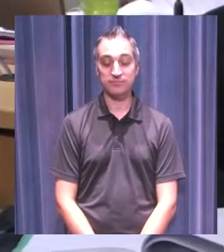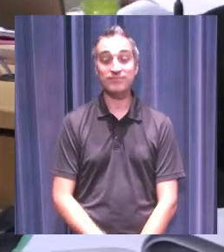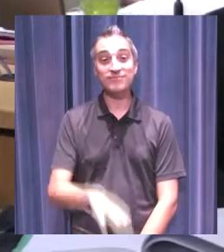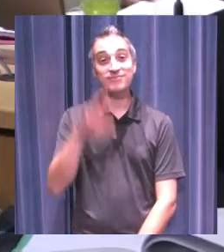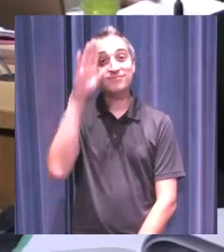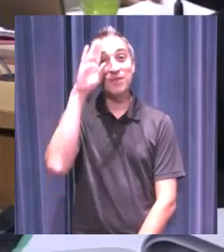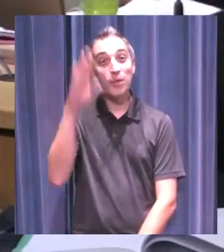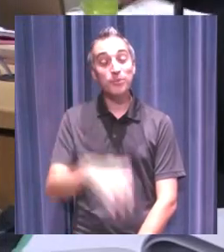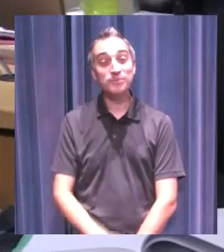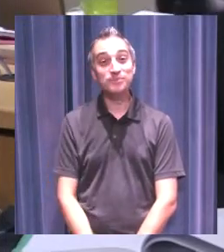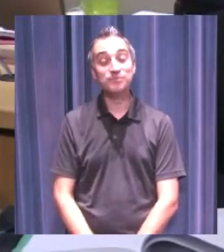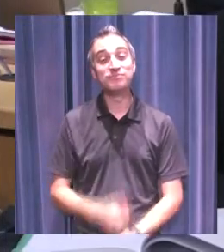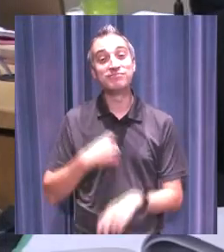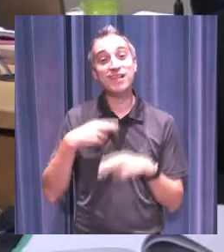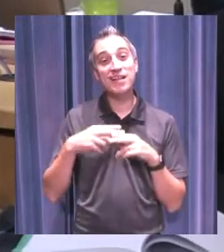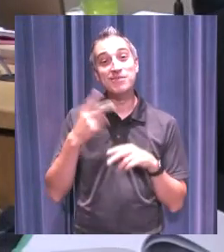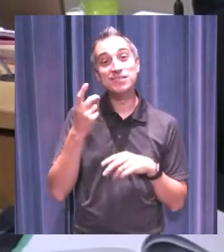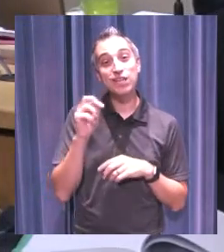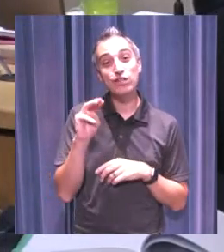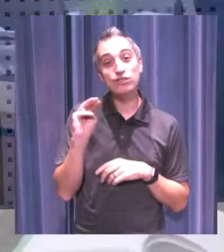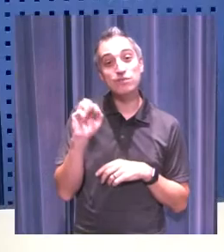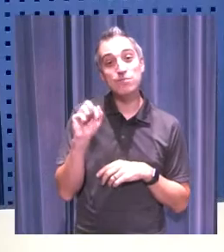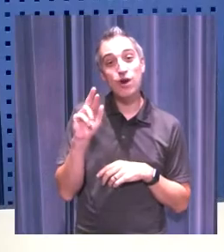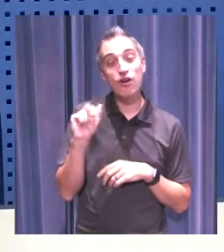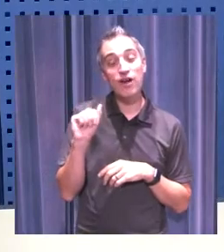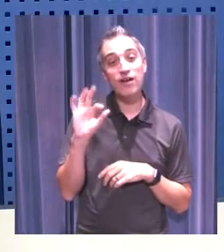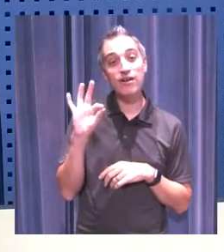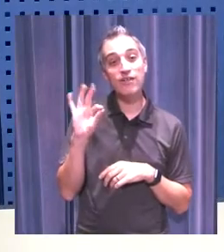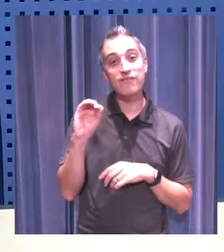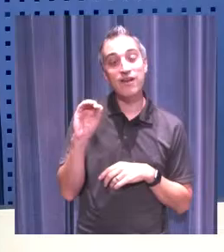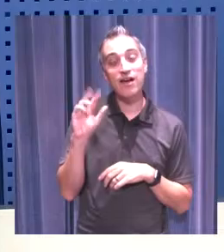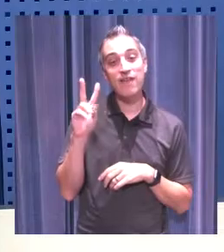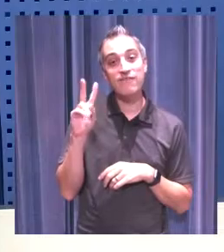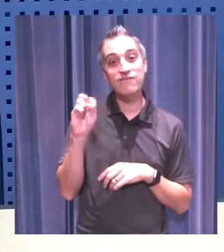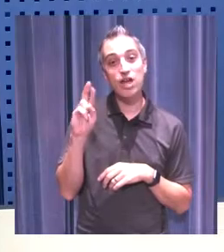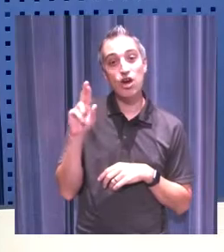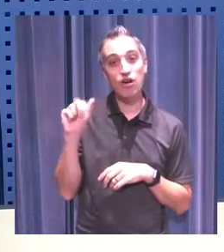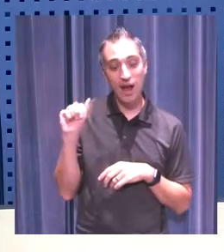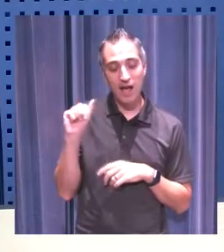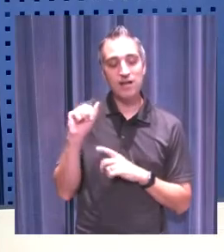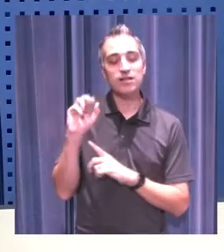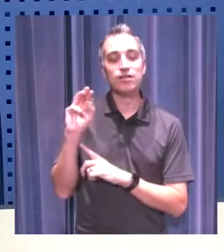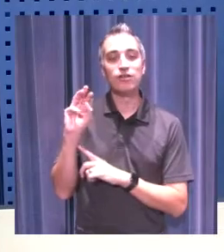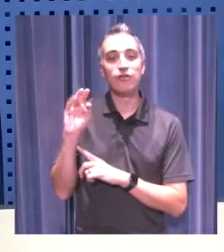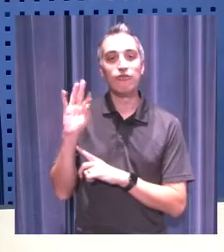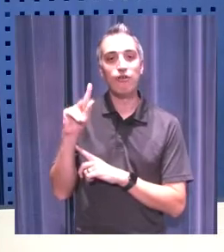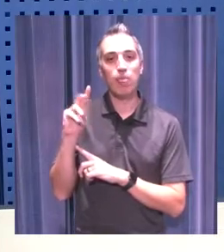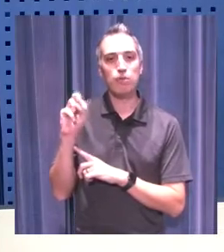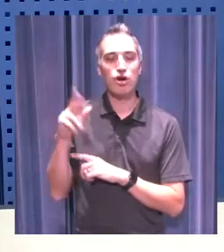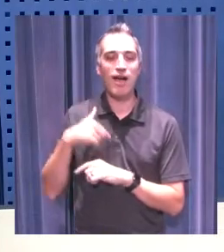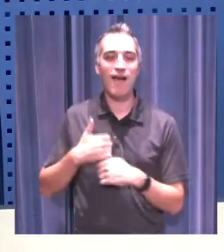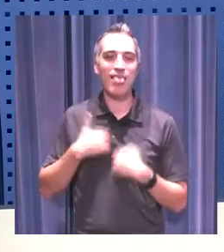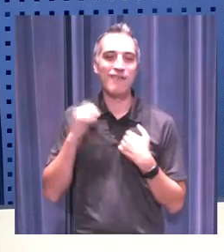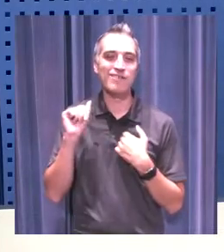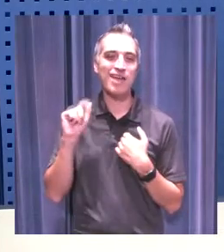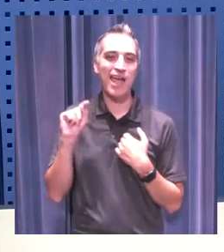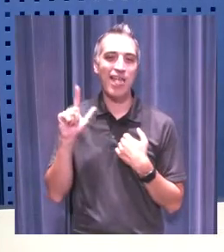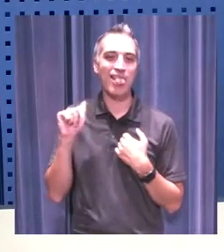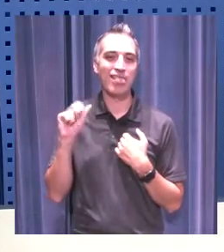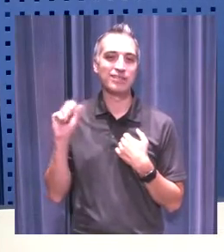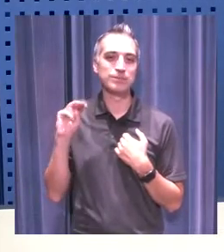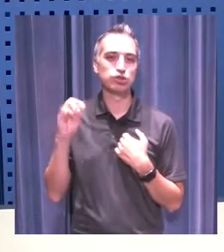Hello, my name is Dr. Mara Rivera Fulmer, and I'm a resident of Atlas, Michigan, and a longtime faculty member here at